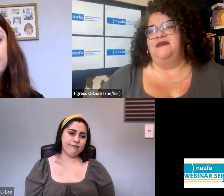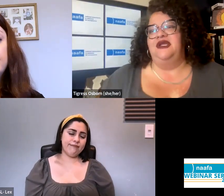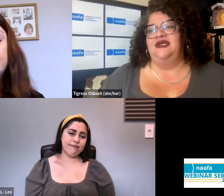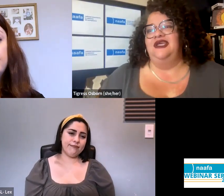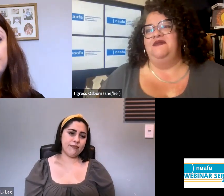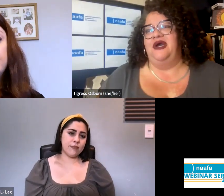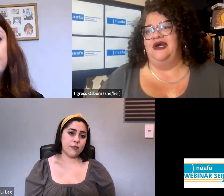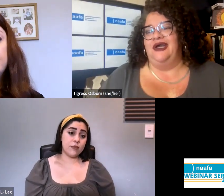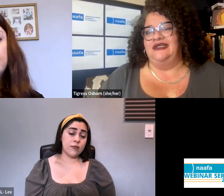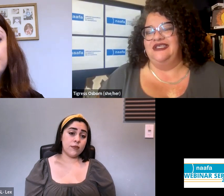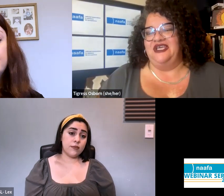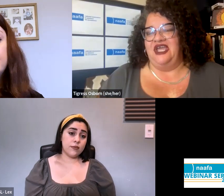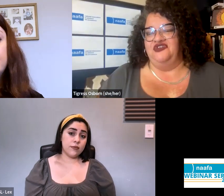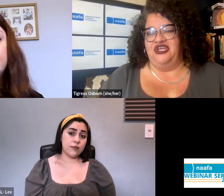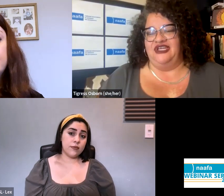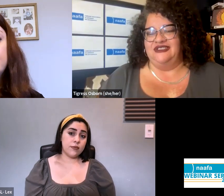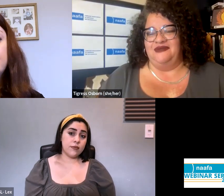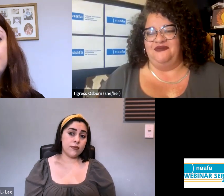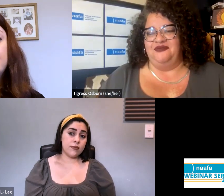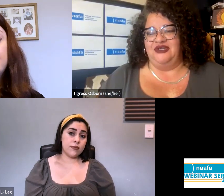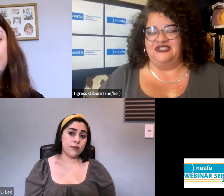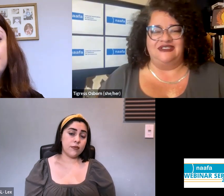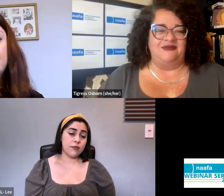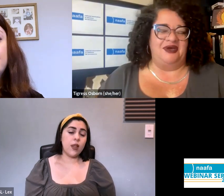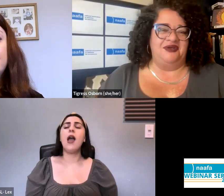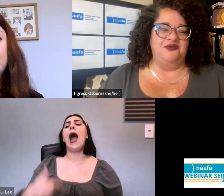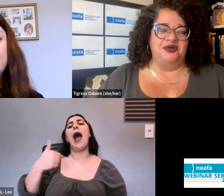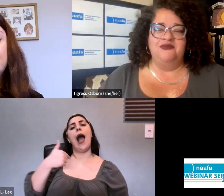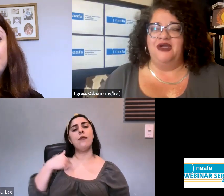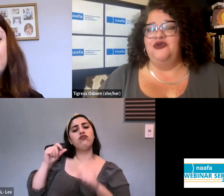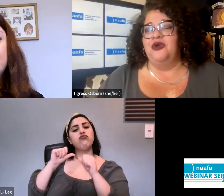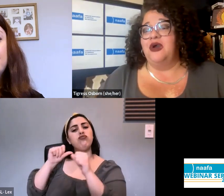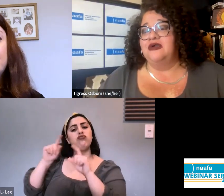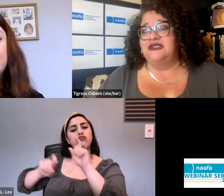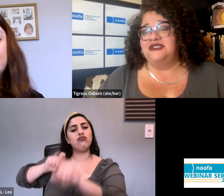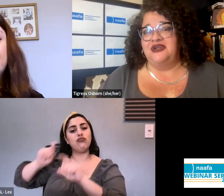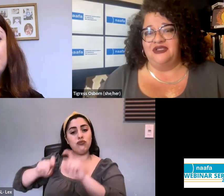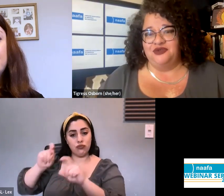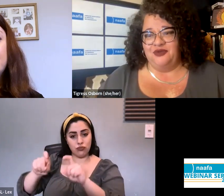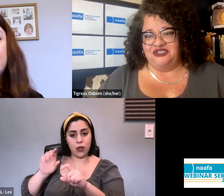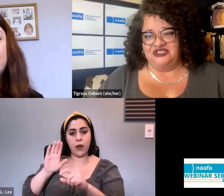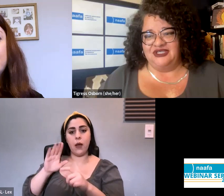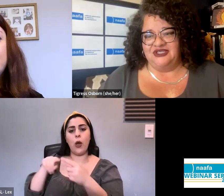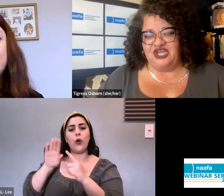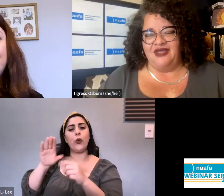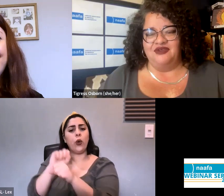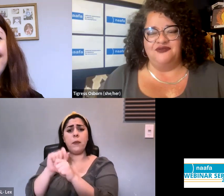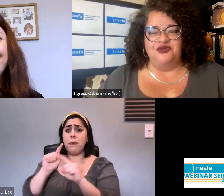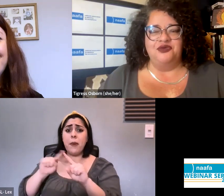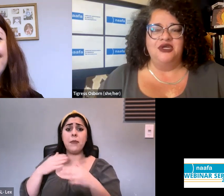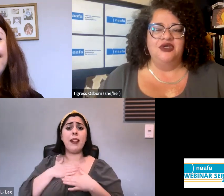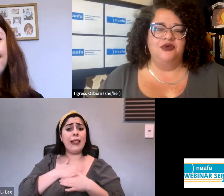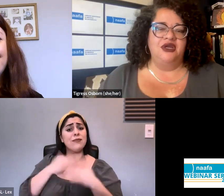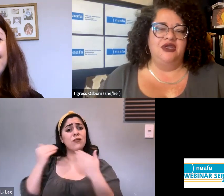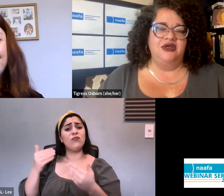So folks, I'm going to keep asking Adrienne some questions about her work, but you are welcome to start entering questions in the chat, those